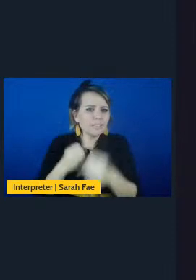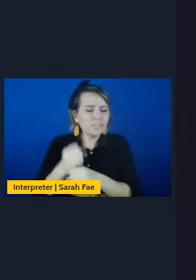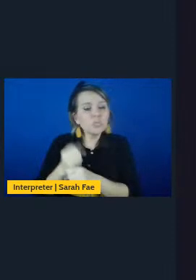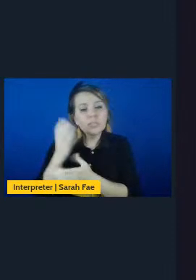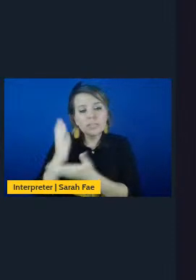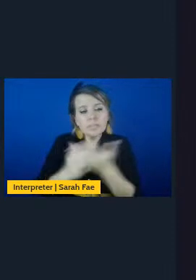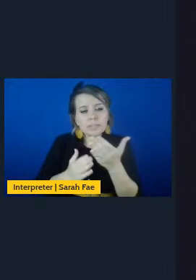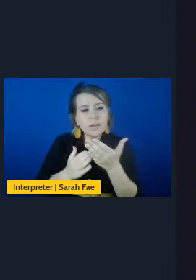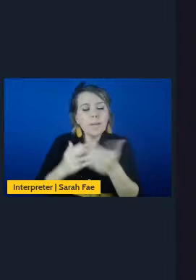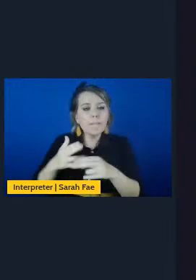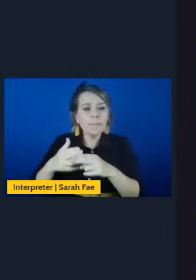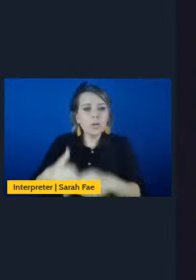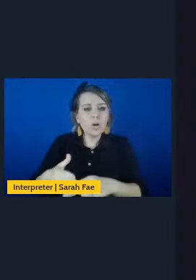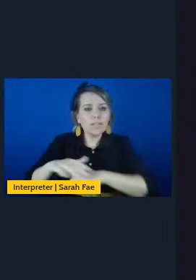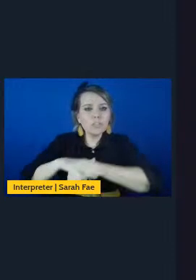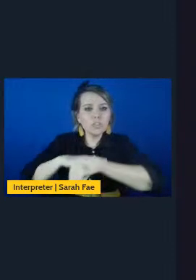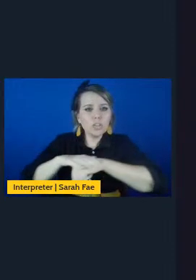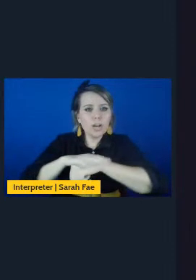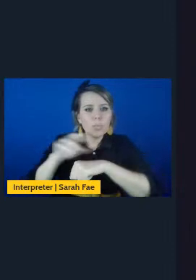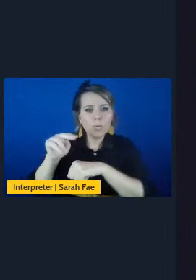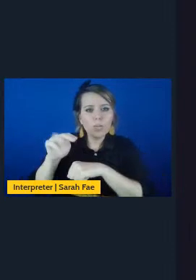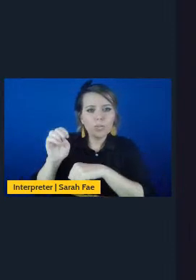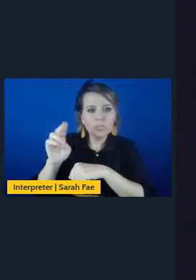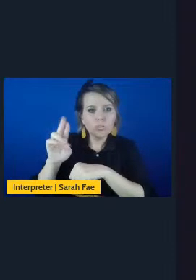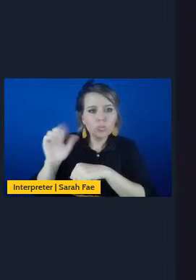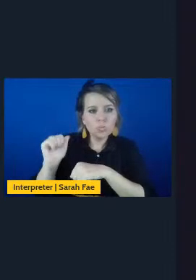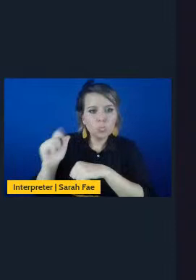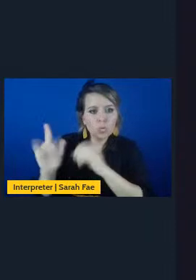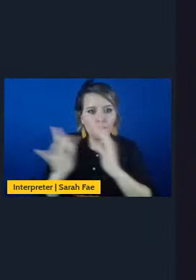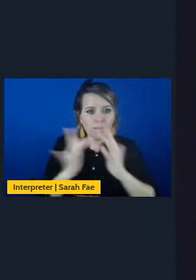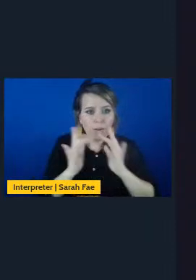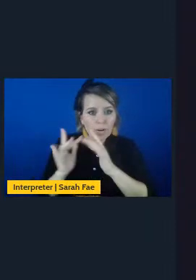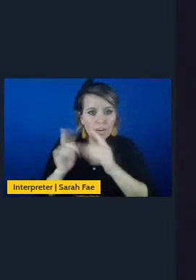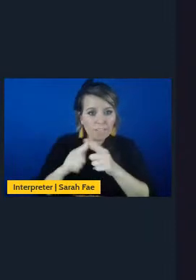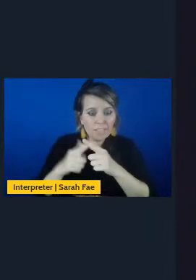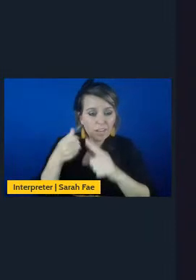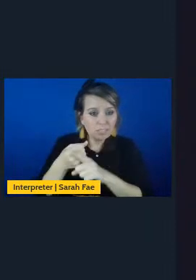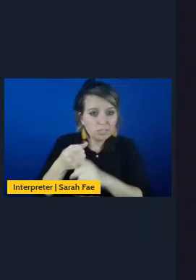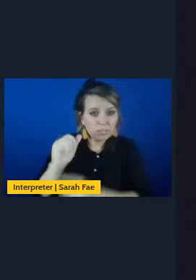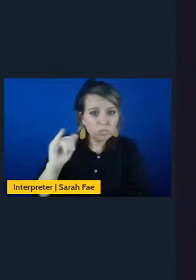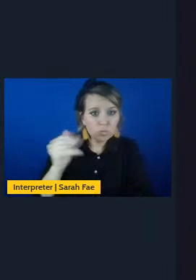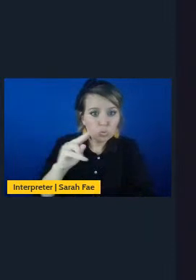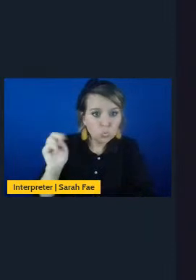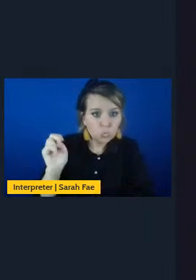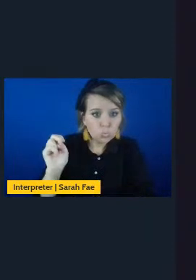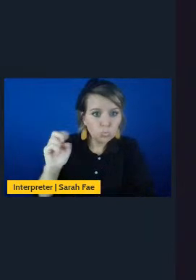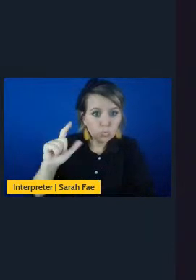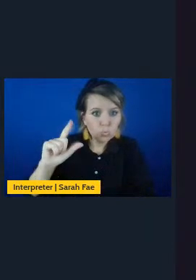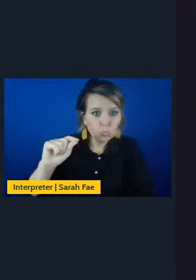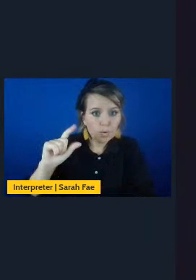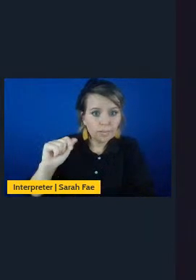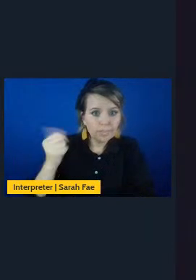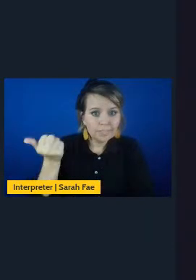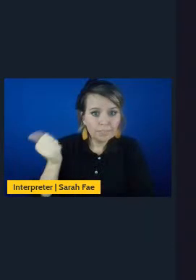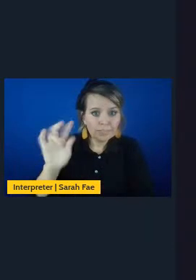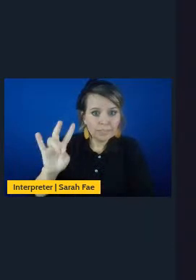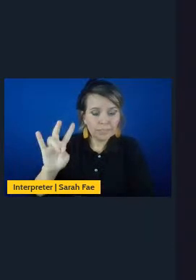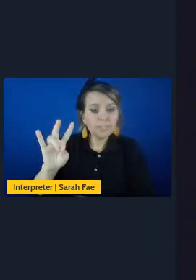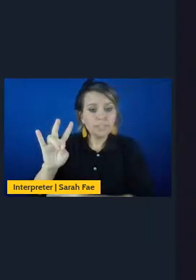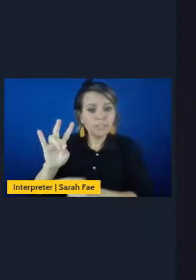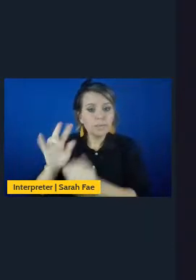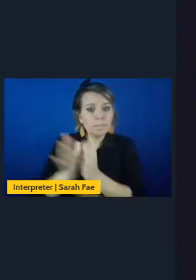neural network. Then in June 2017, there was a paper which was published, and it introduced